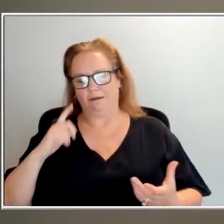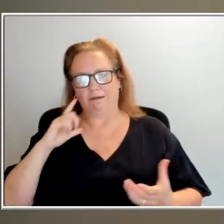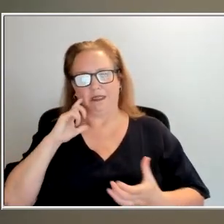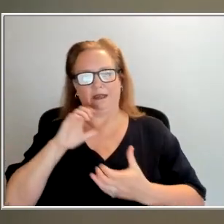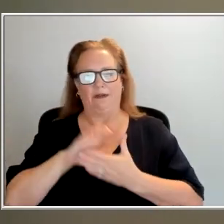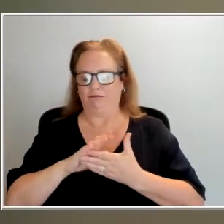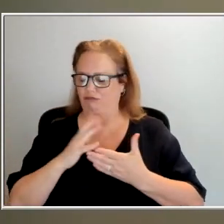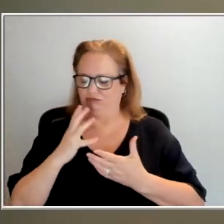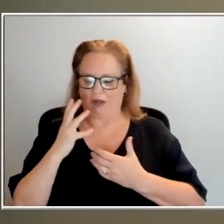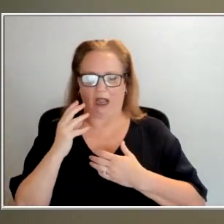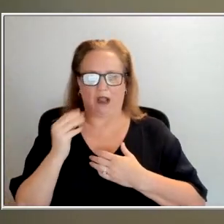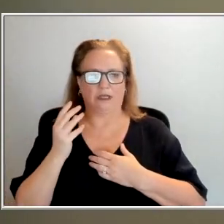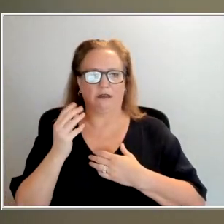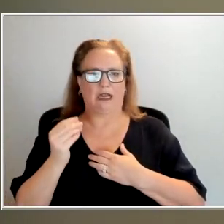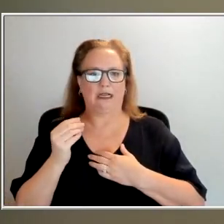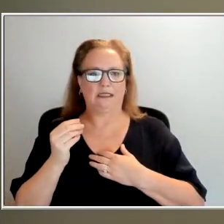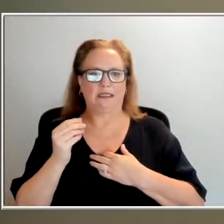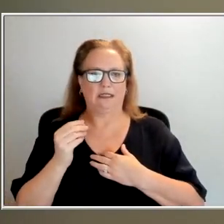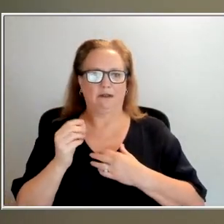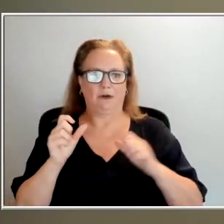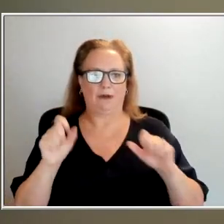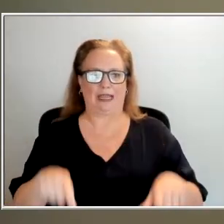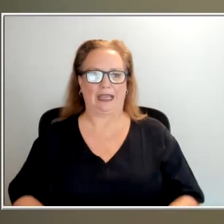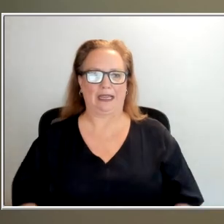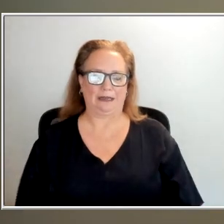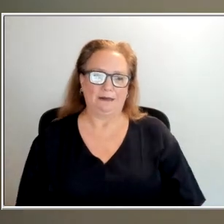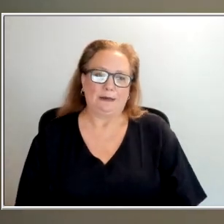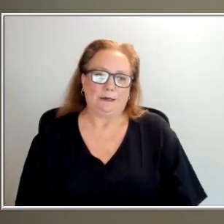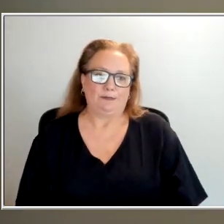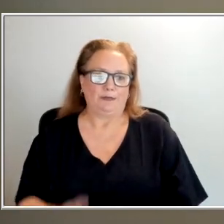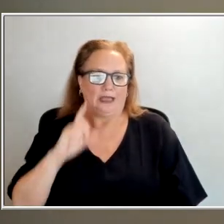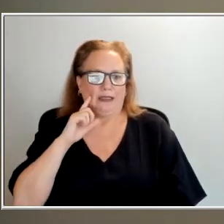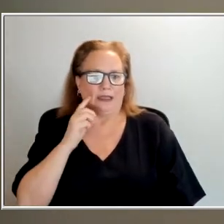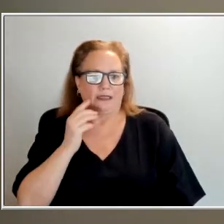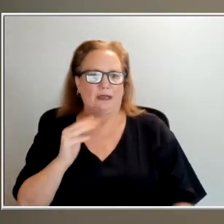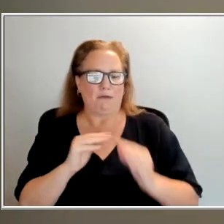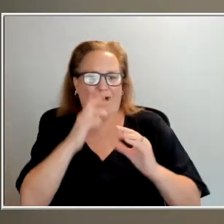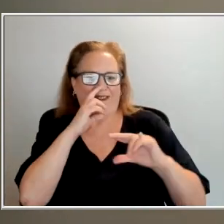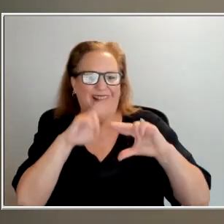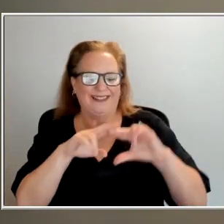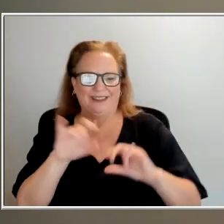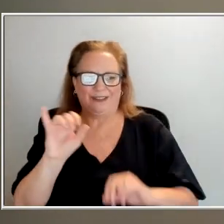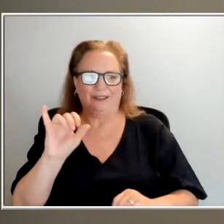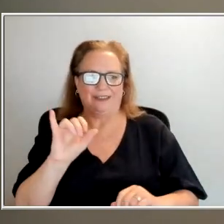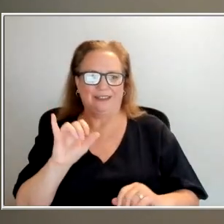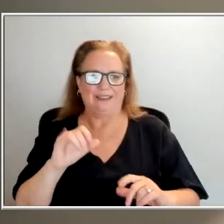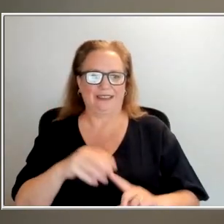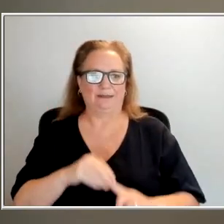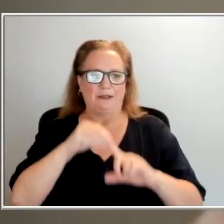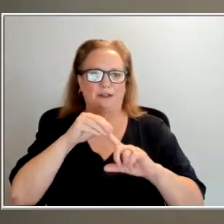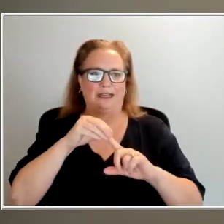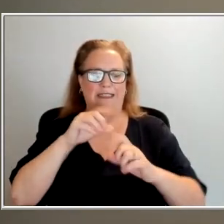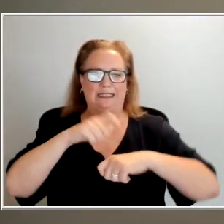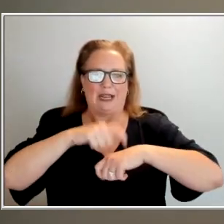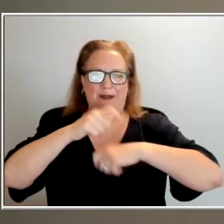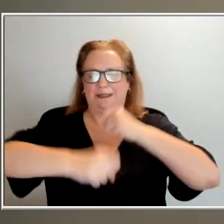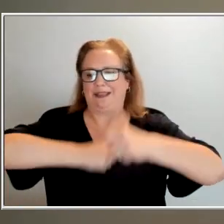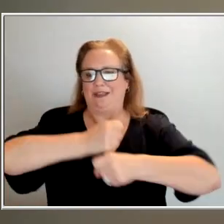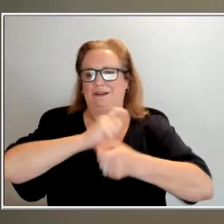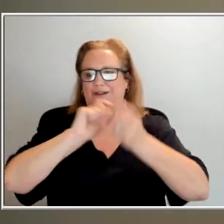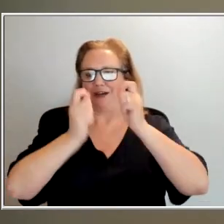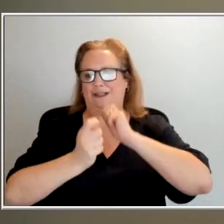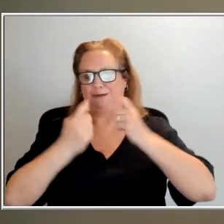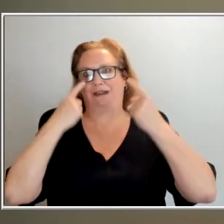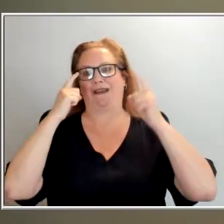just take our movement outdoors when we can. And I think it makes it a little bit more fun, especially as, you know, seasons change and we can finally get outside.